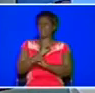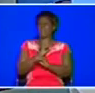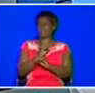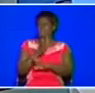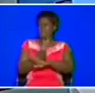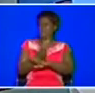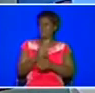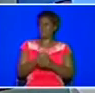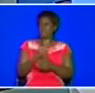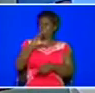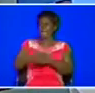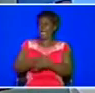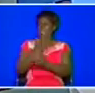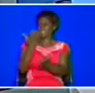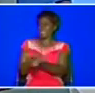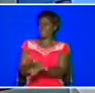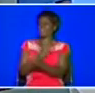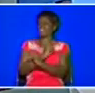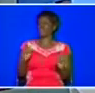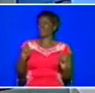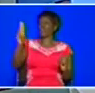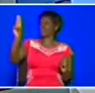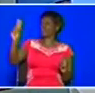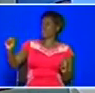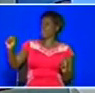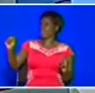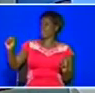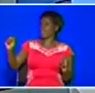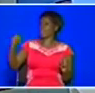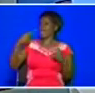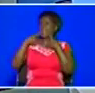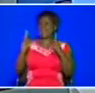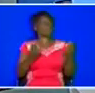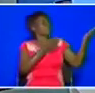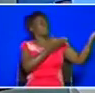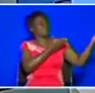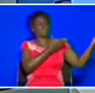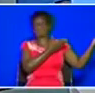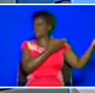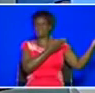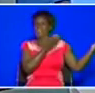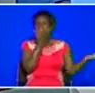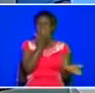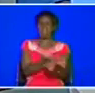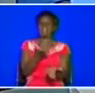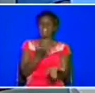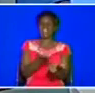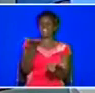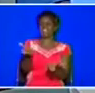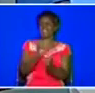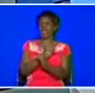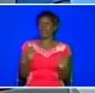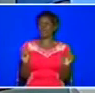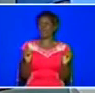Check, we have not found any evidence that the UN sat down and resolved that once you hit